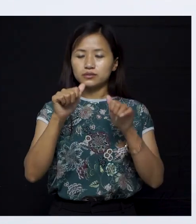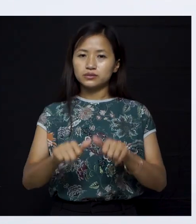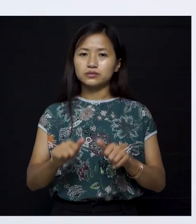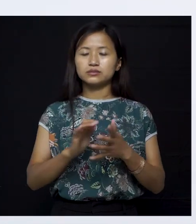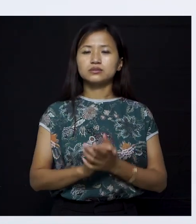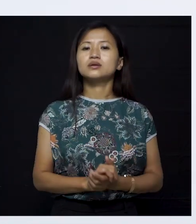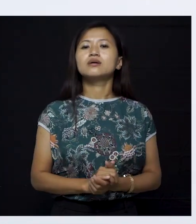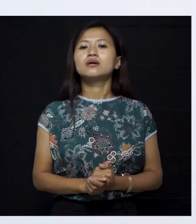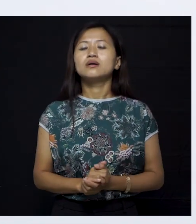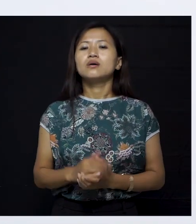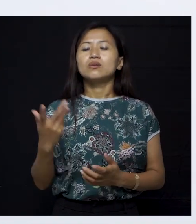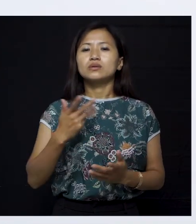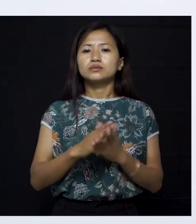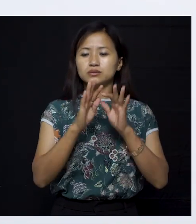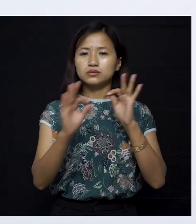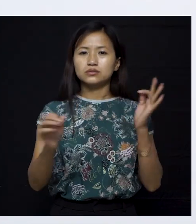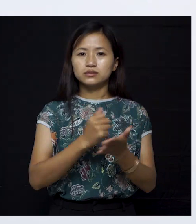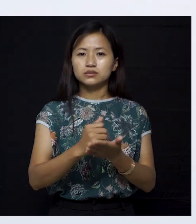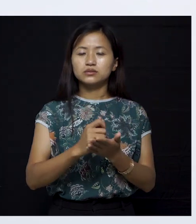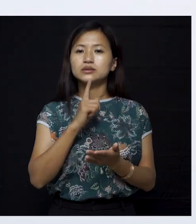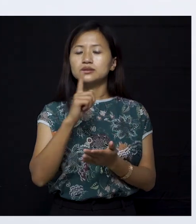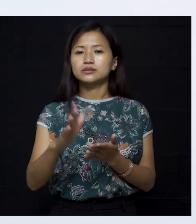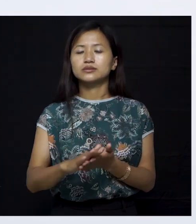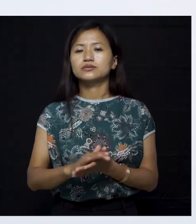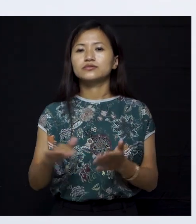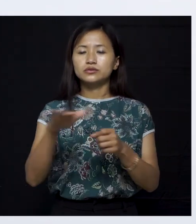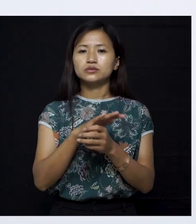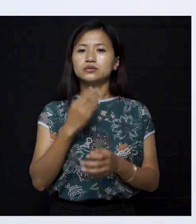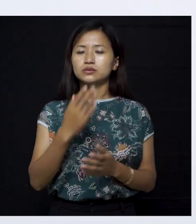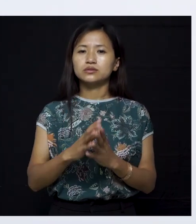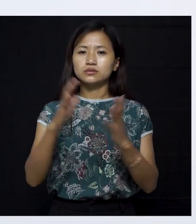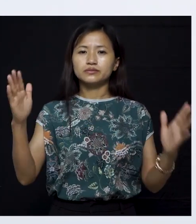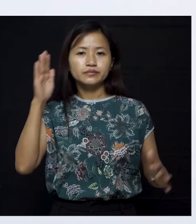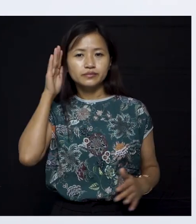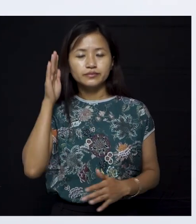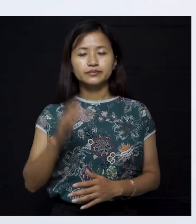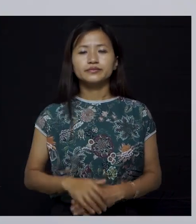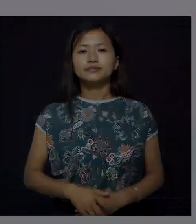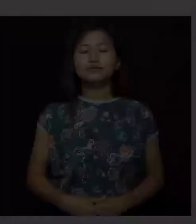understand what the story will try to tell you in full. Thank you so much for listening.